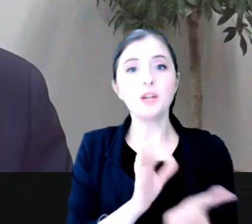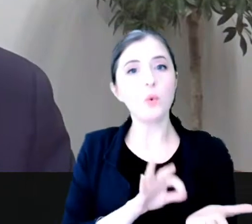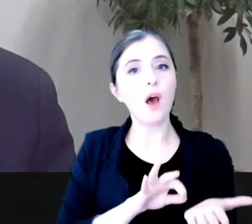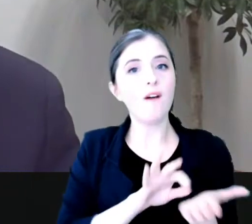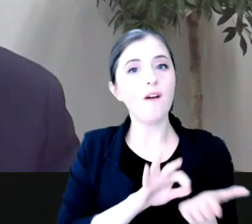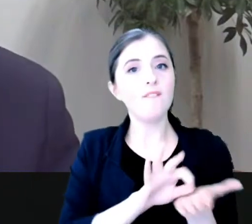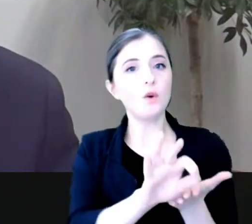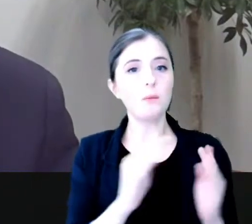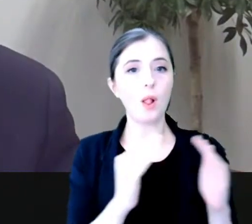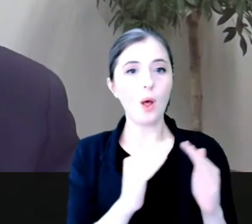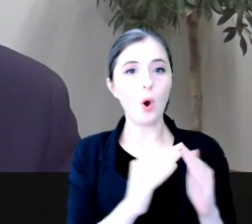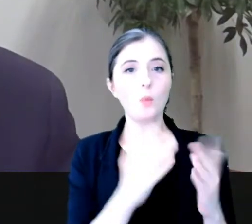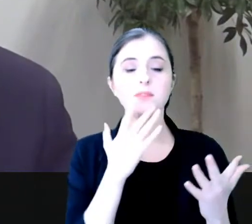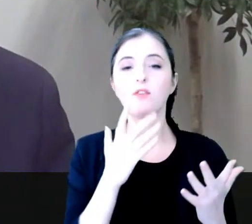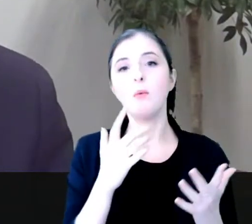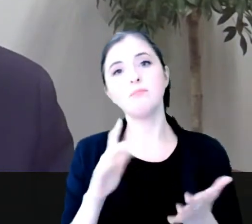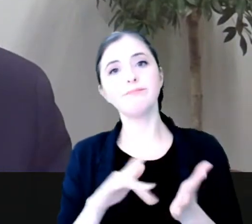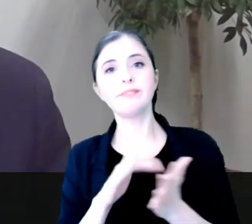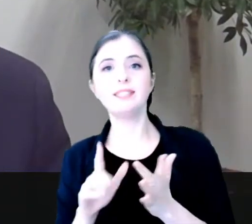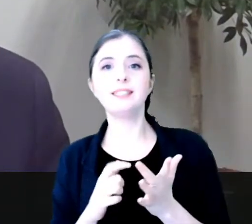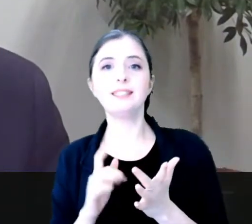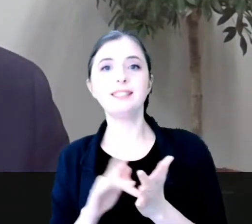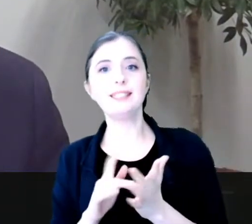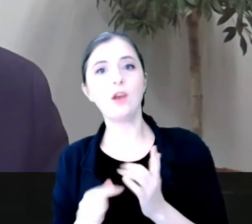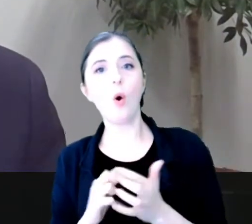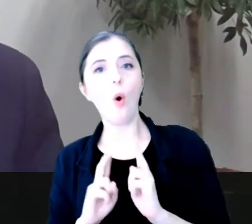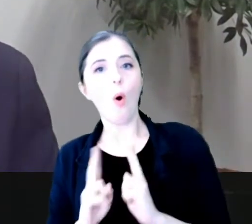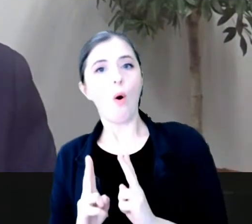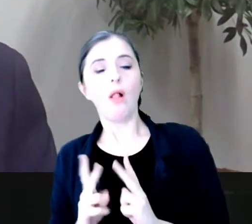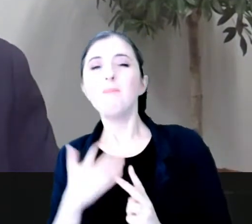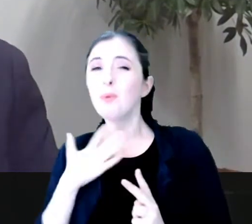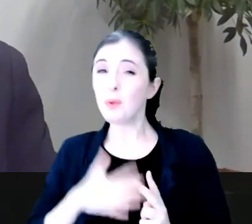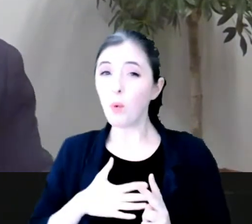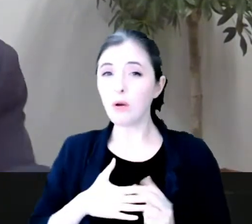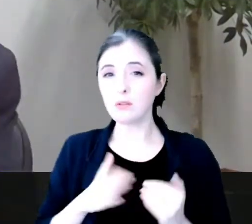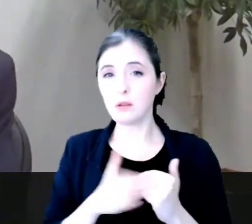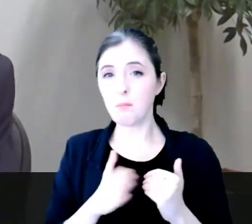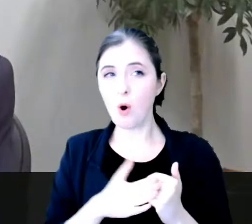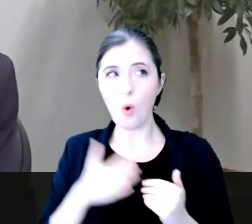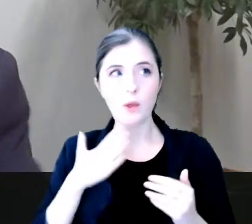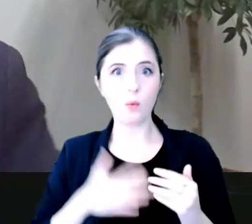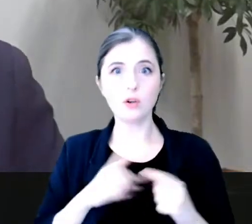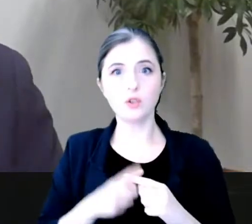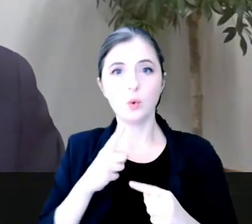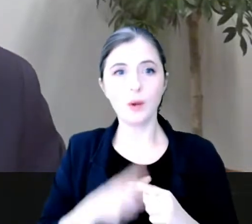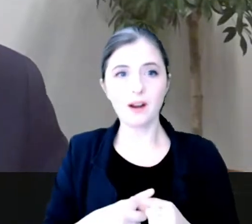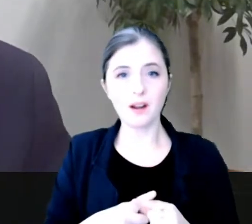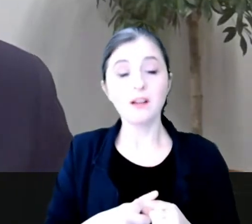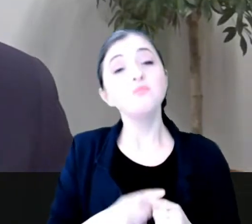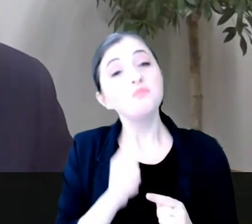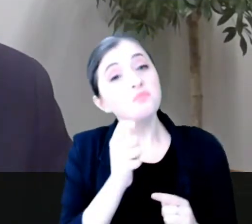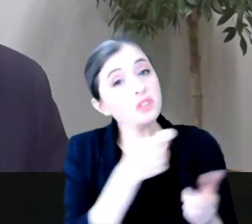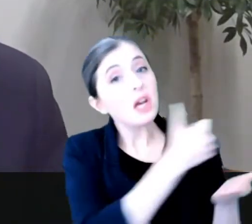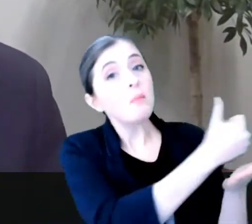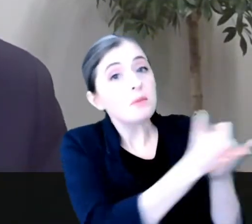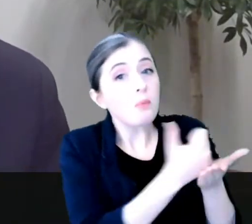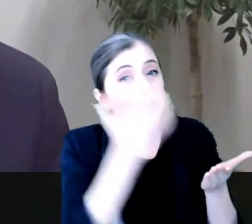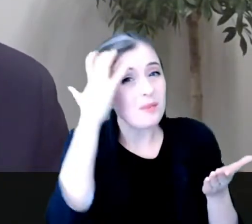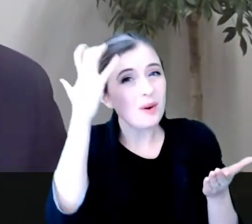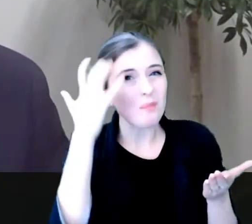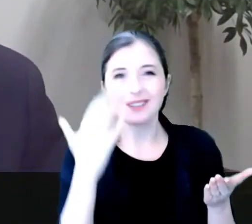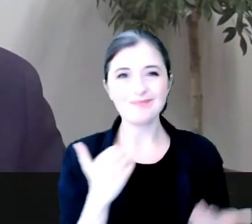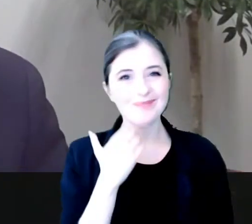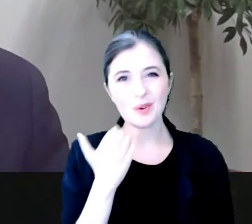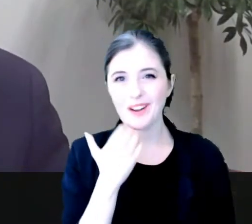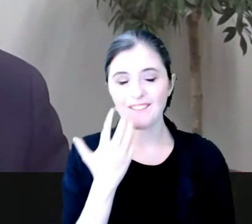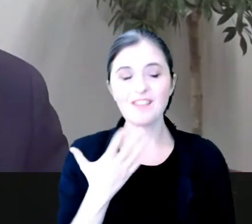powers, but we need to build far, far more, far quicker. We've been given some support from the government, but nowhere near enough. We need 7